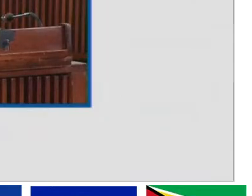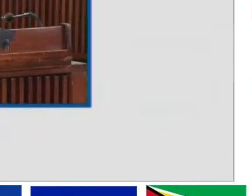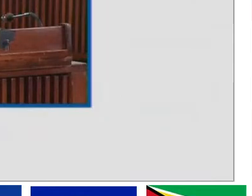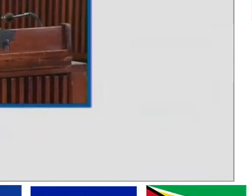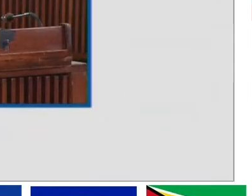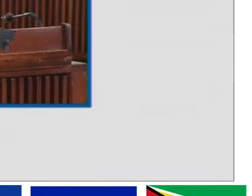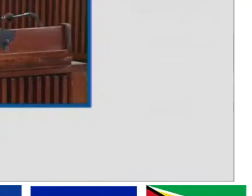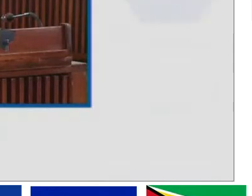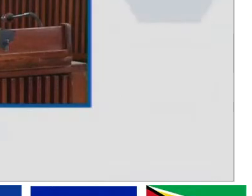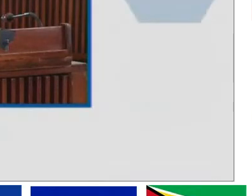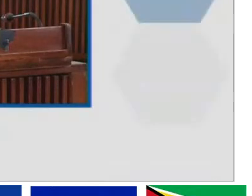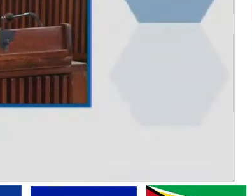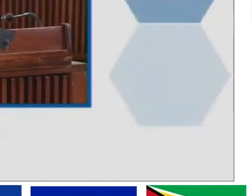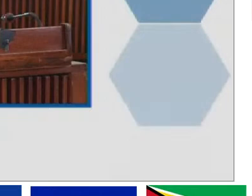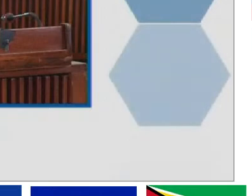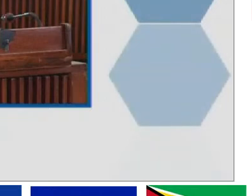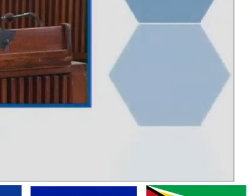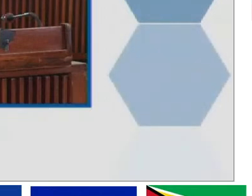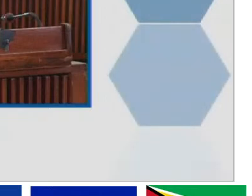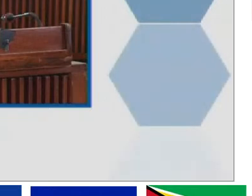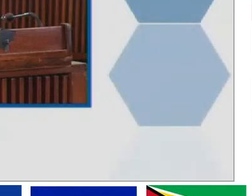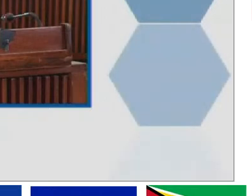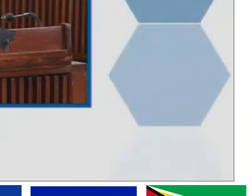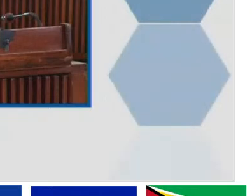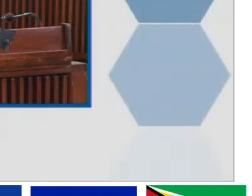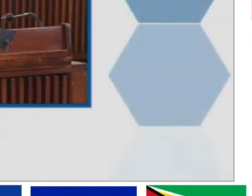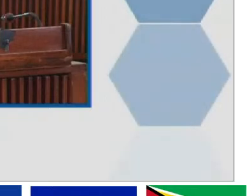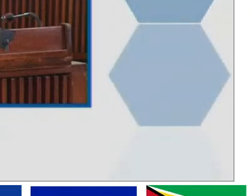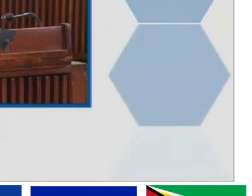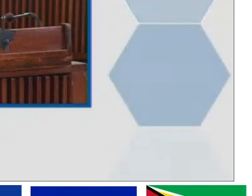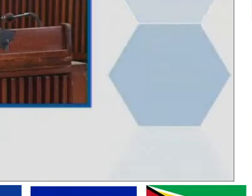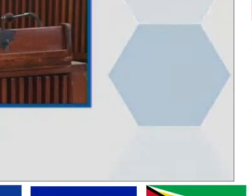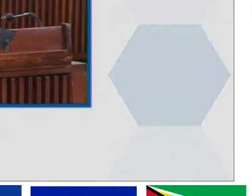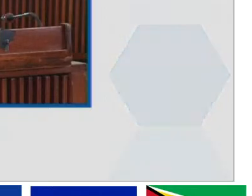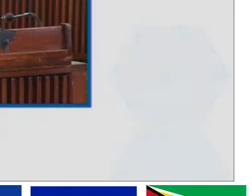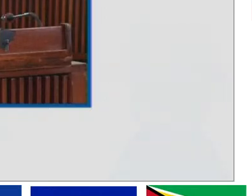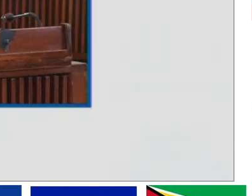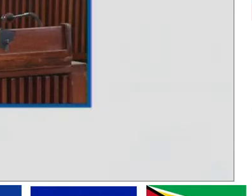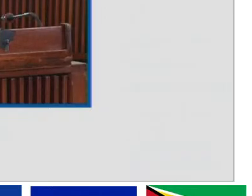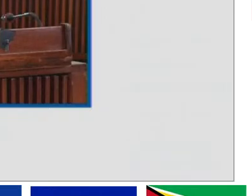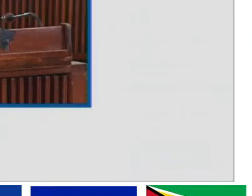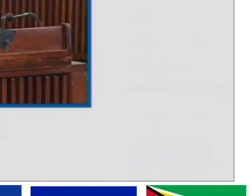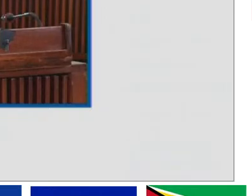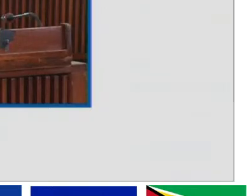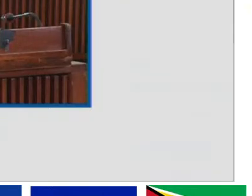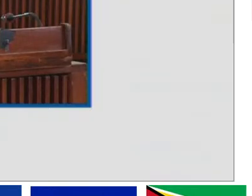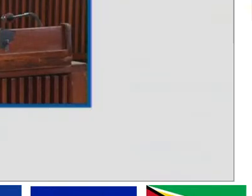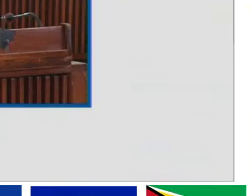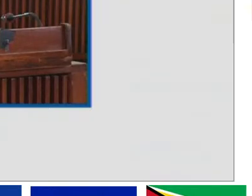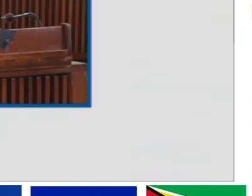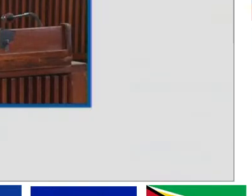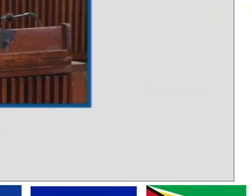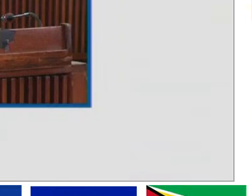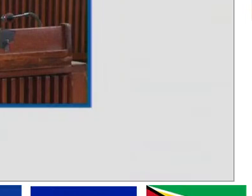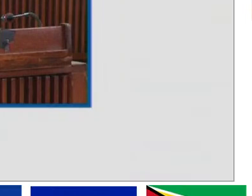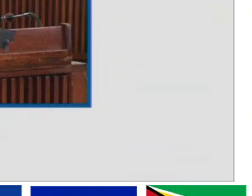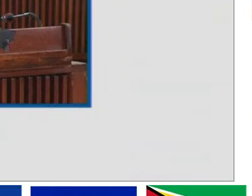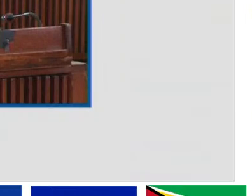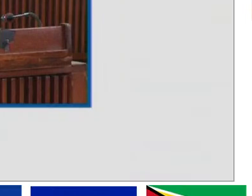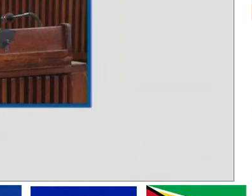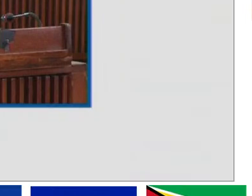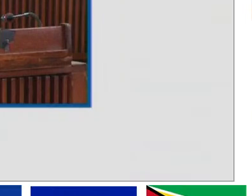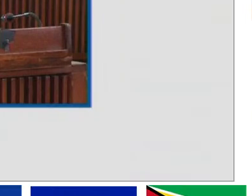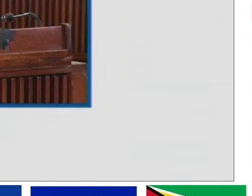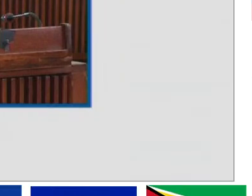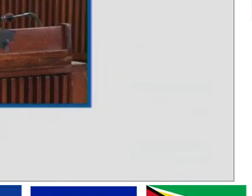here with pride, Jamaica being the first Caribbean country to host RP. It's a big deal. Now, for the viewers out there who may